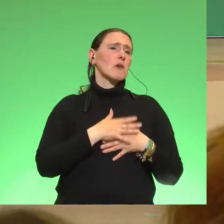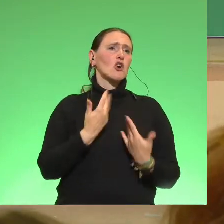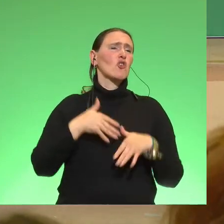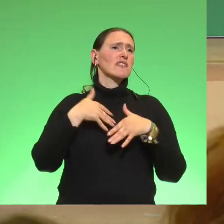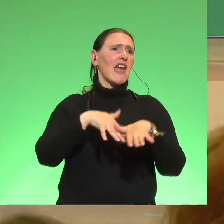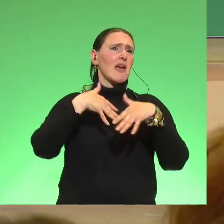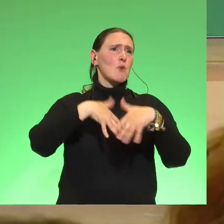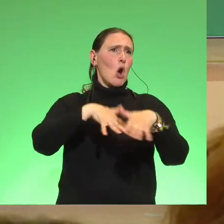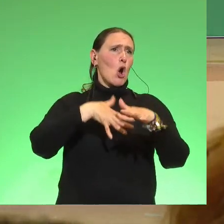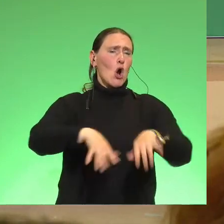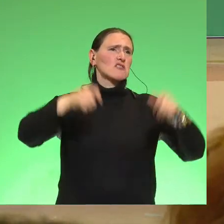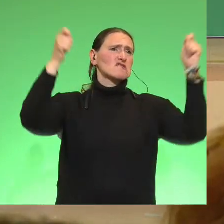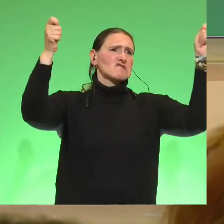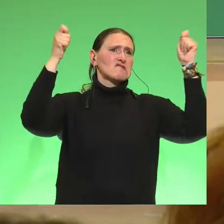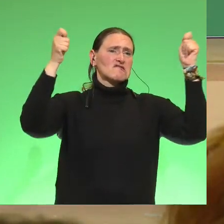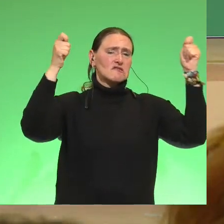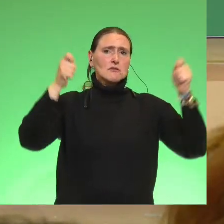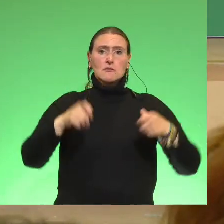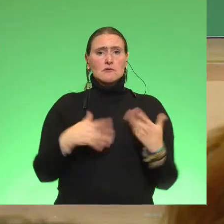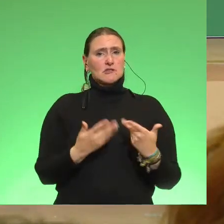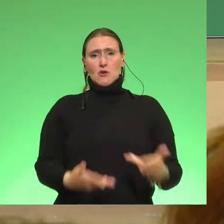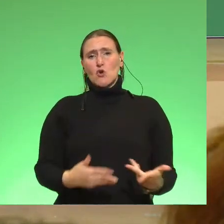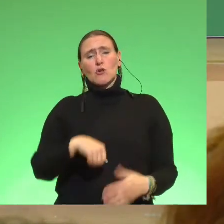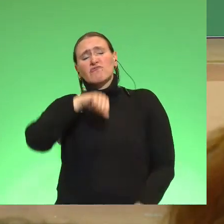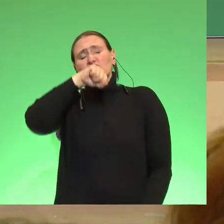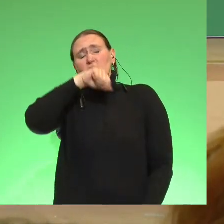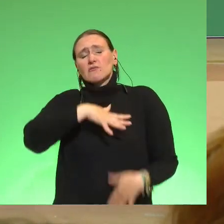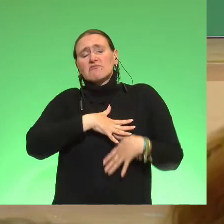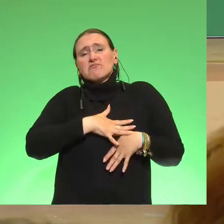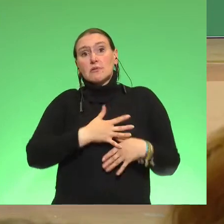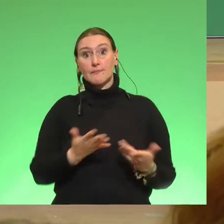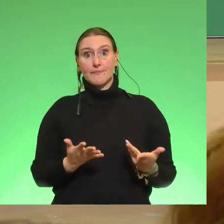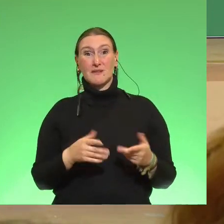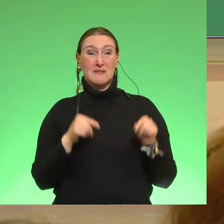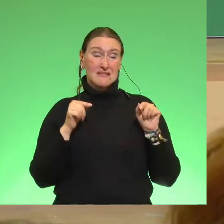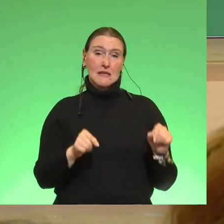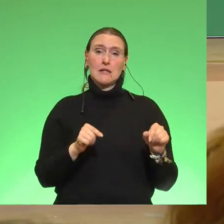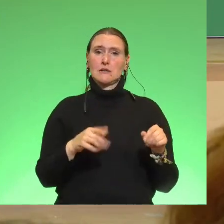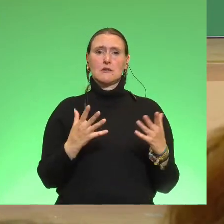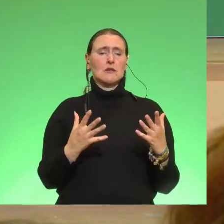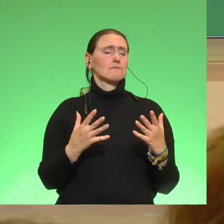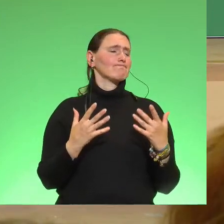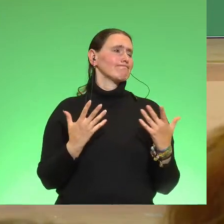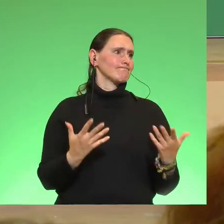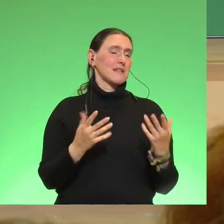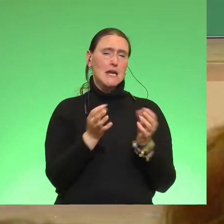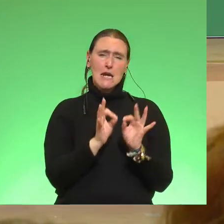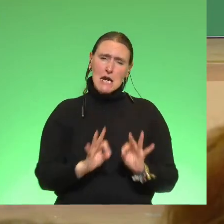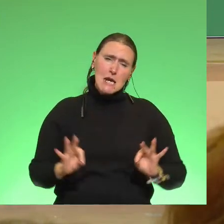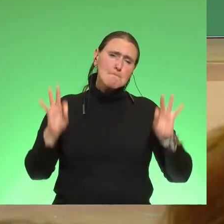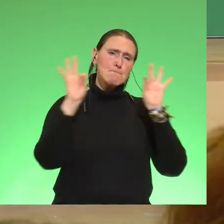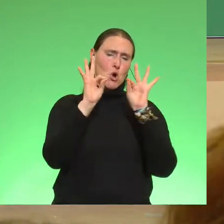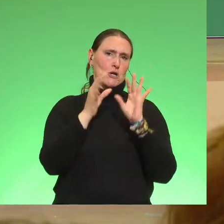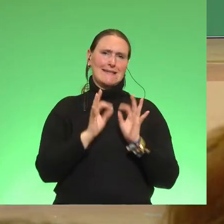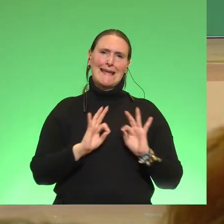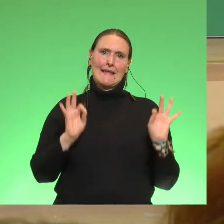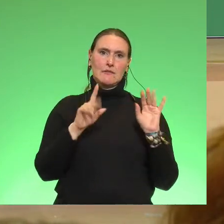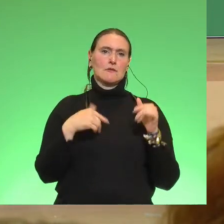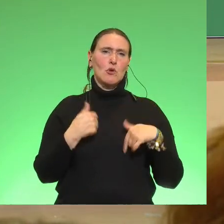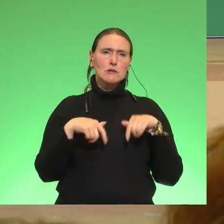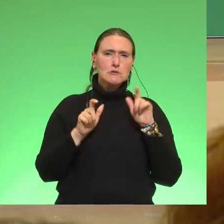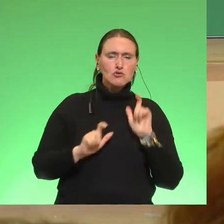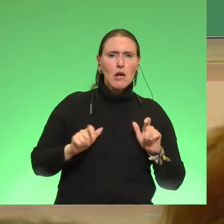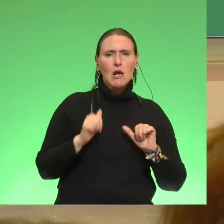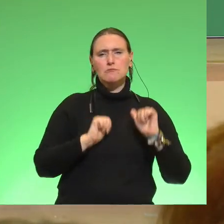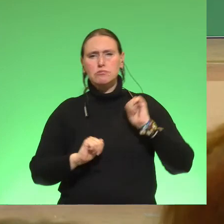and so it's like, I guess it's a matter of urgency, right? Urgency feeds any struggle. And so the lack of